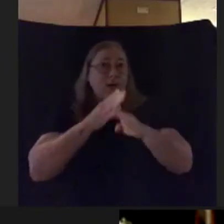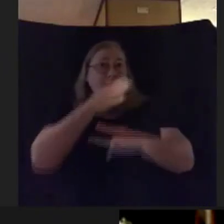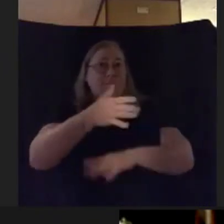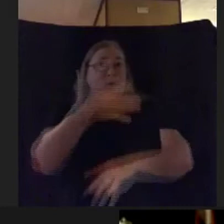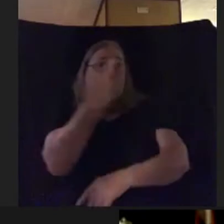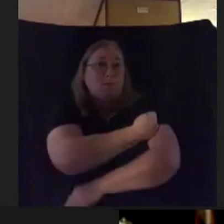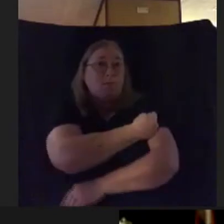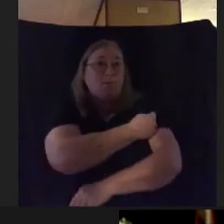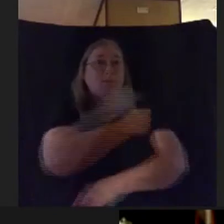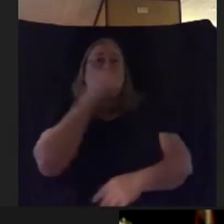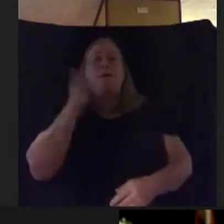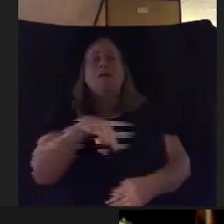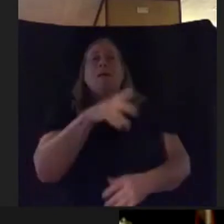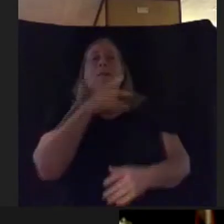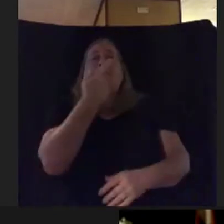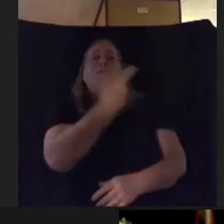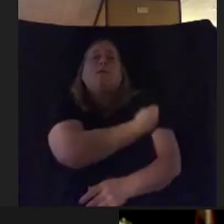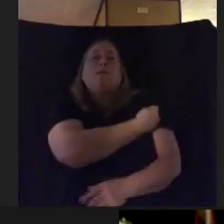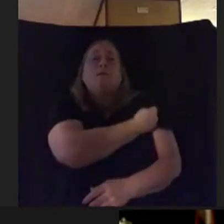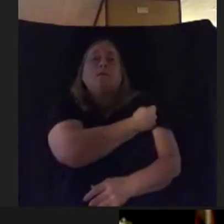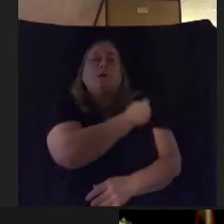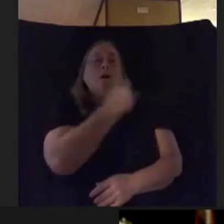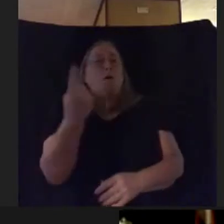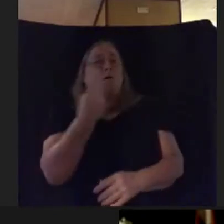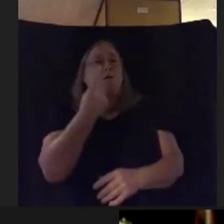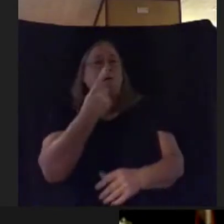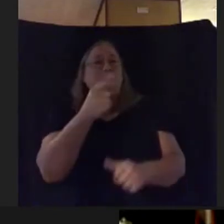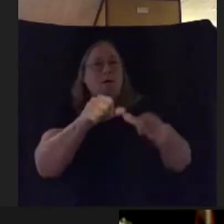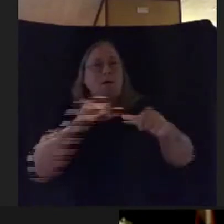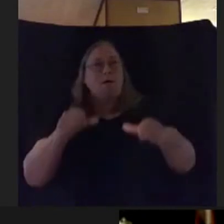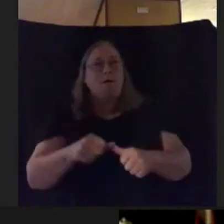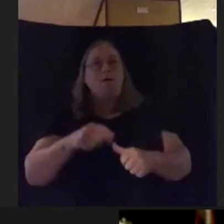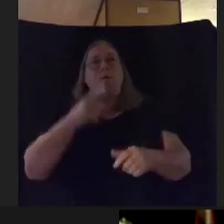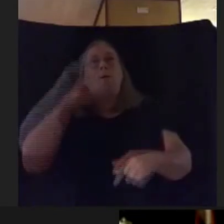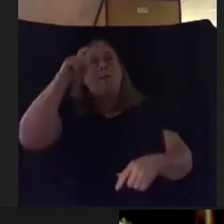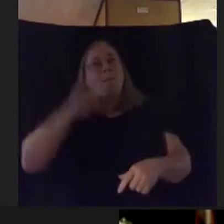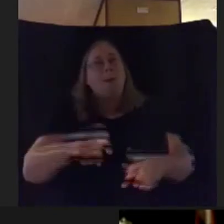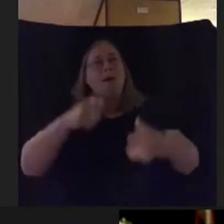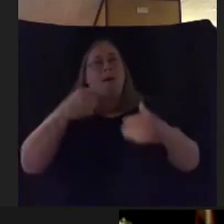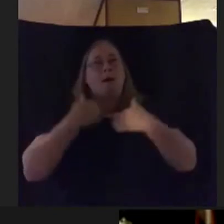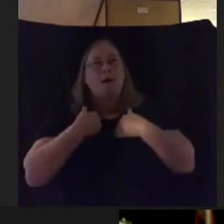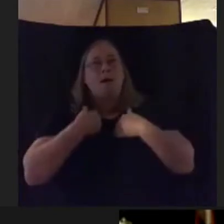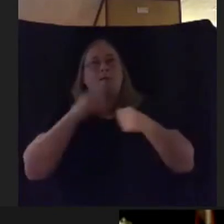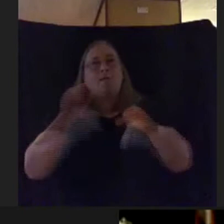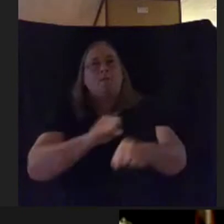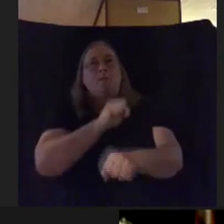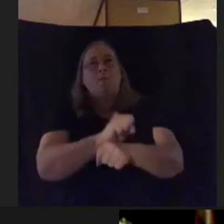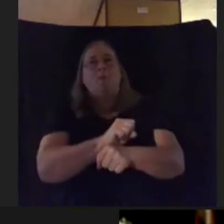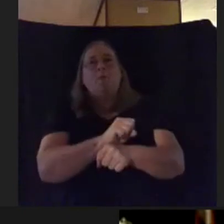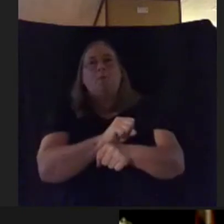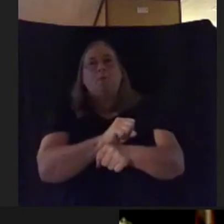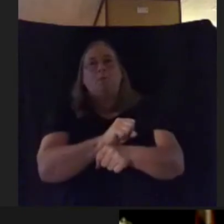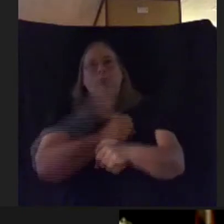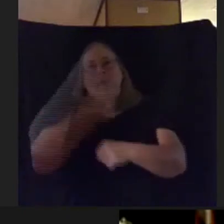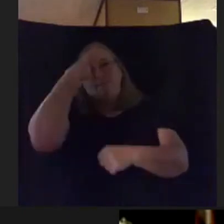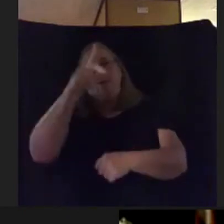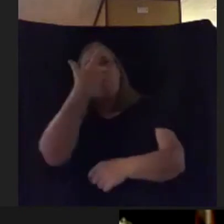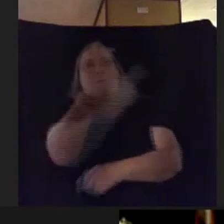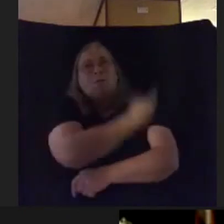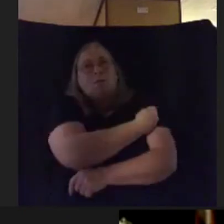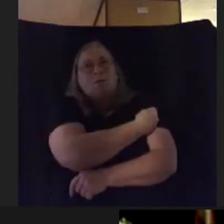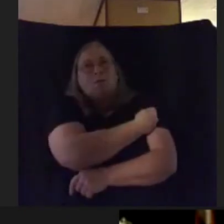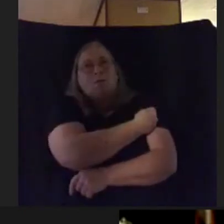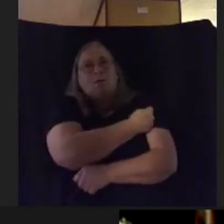are vaccination only sites, which means you must have an appointment for a vaccination at a vaccination